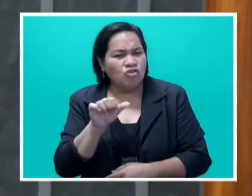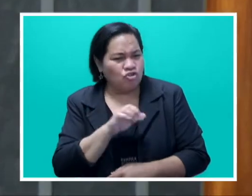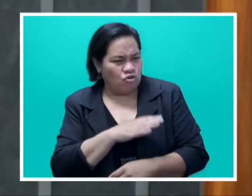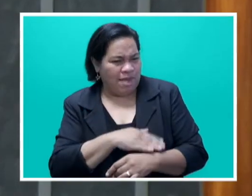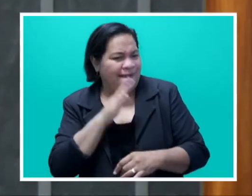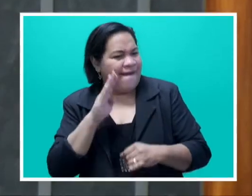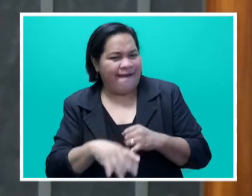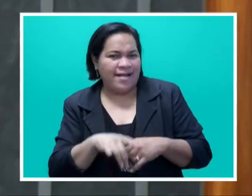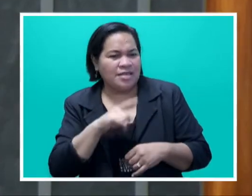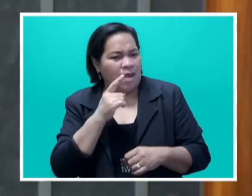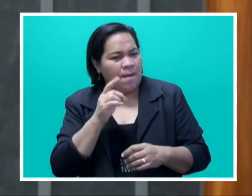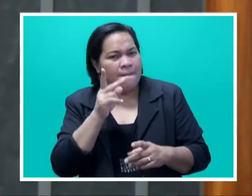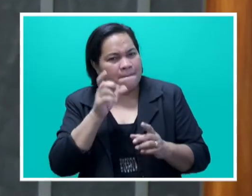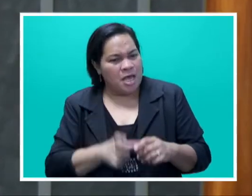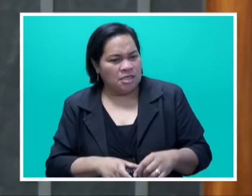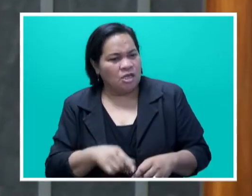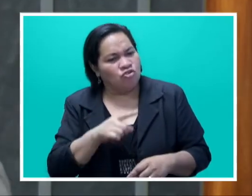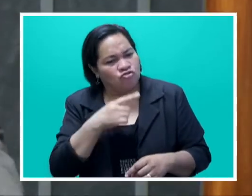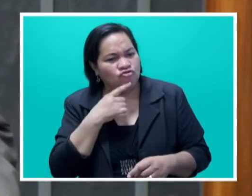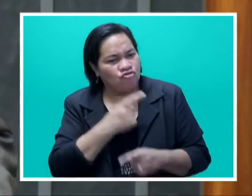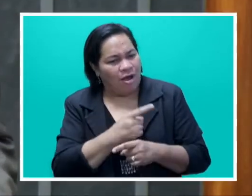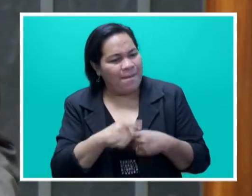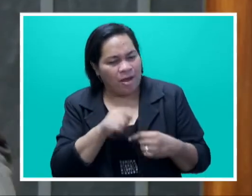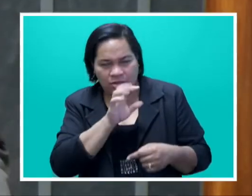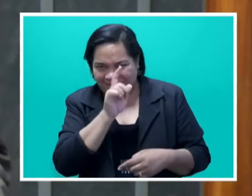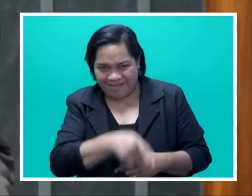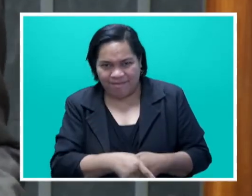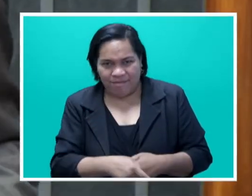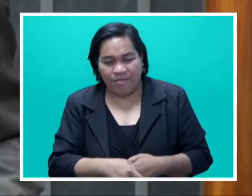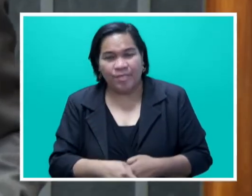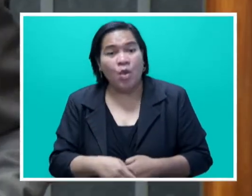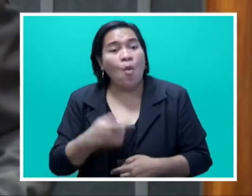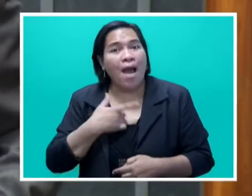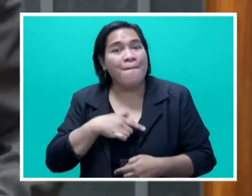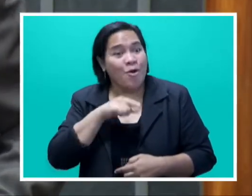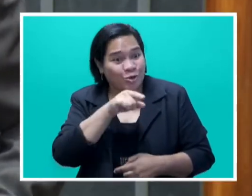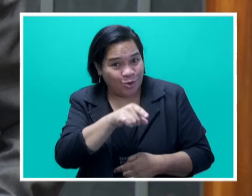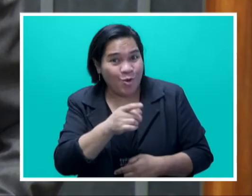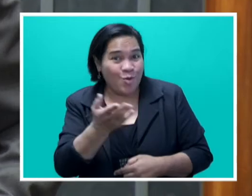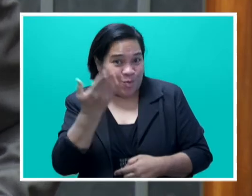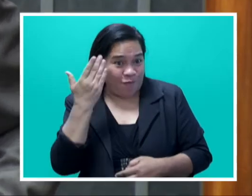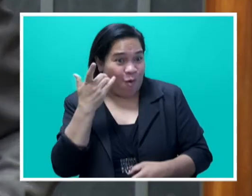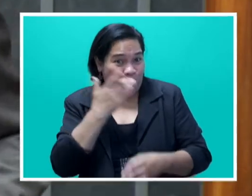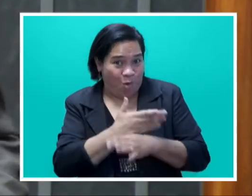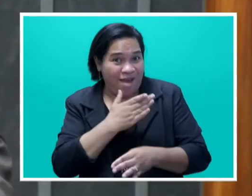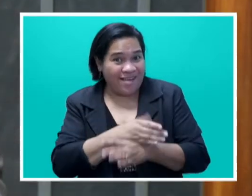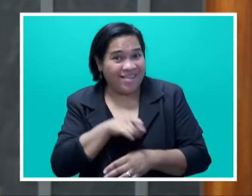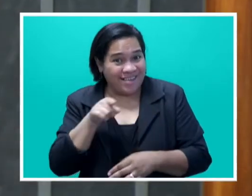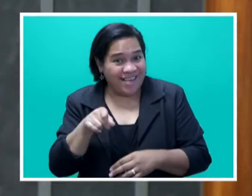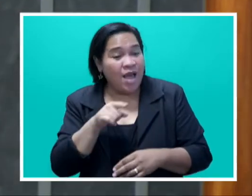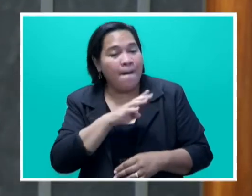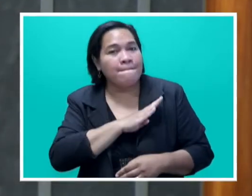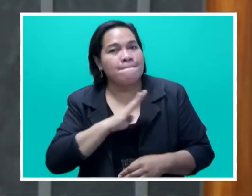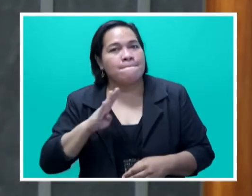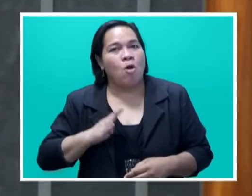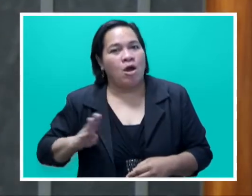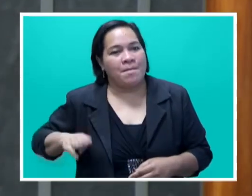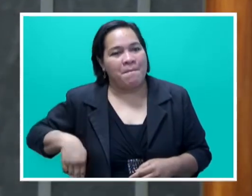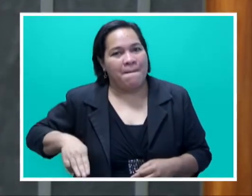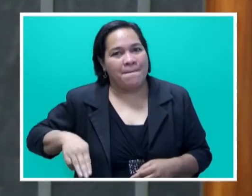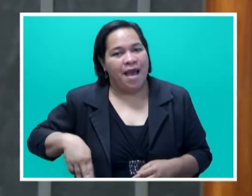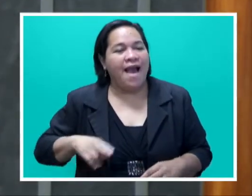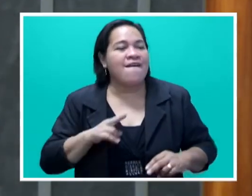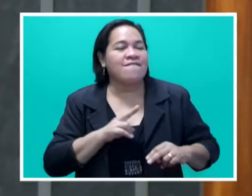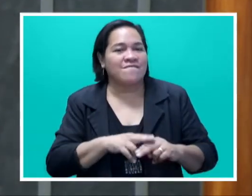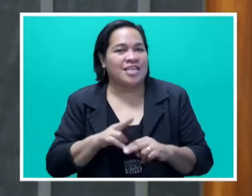pine. And he knows why I'm saying this. Because during his term, as a board member,